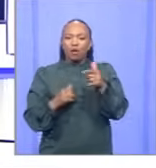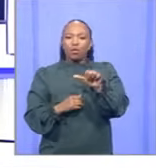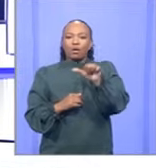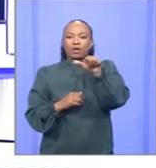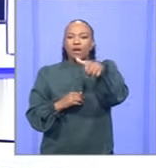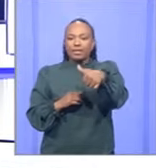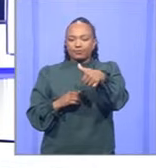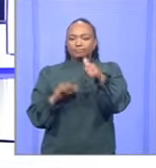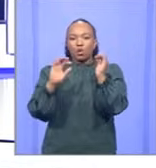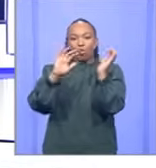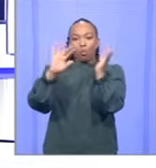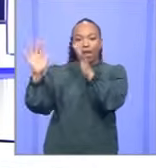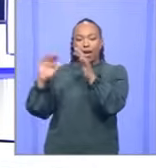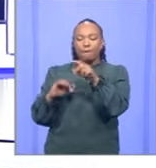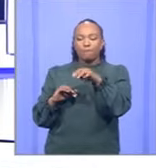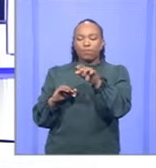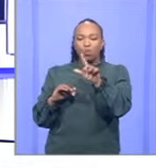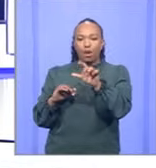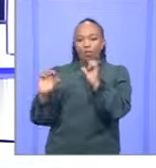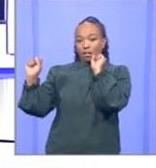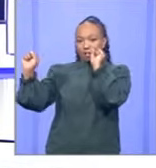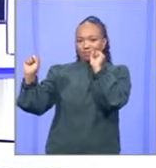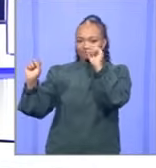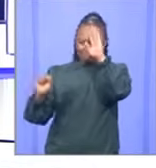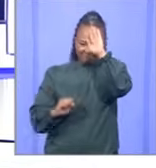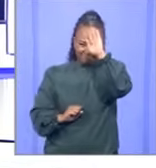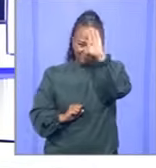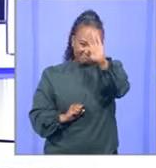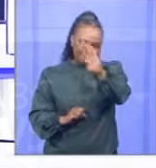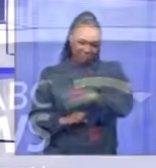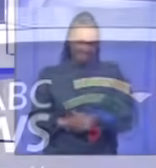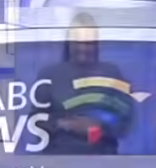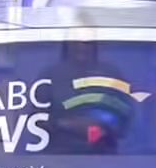ya maemo a boso ka Pule Rakgwathe Thobela.